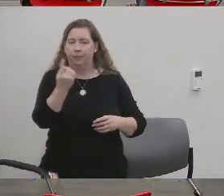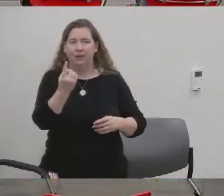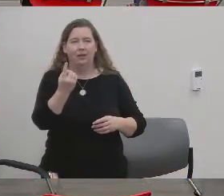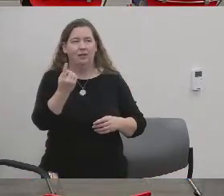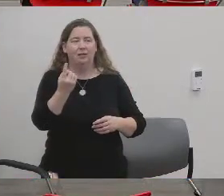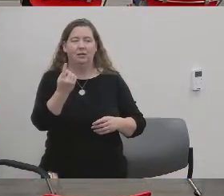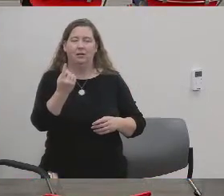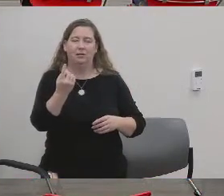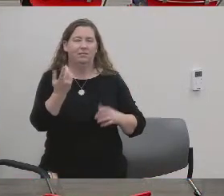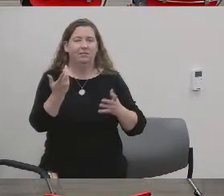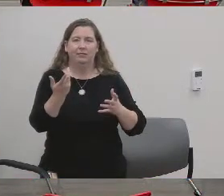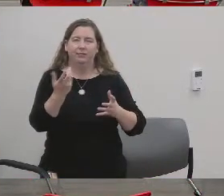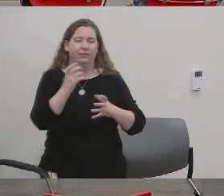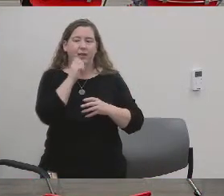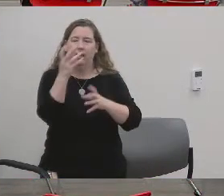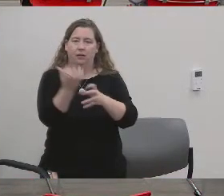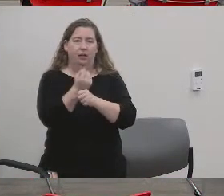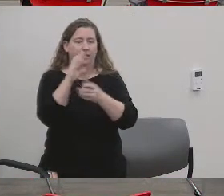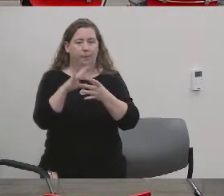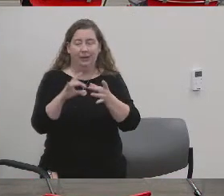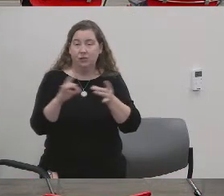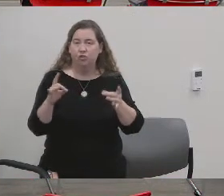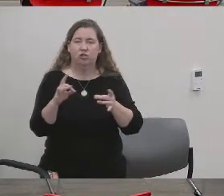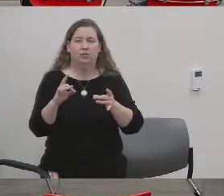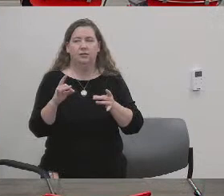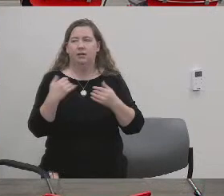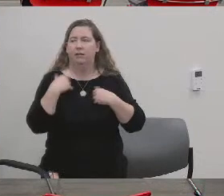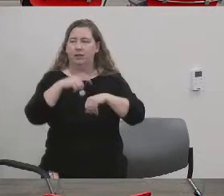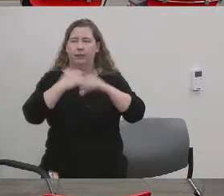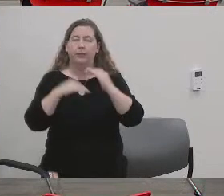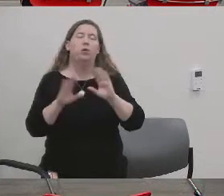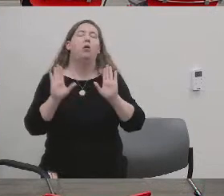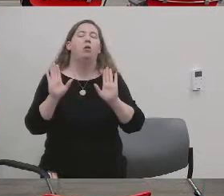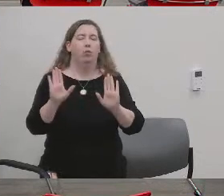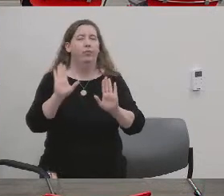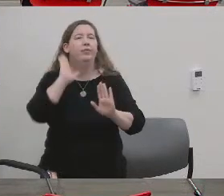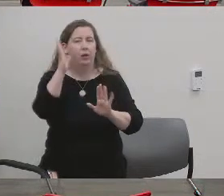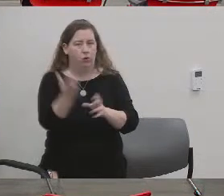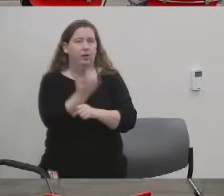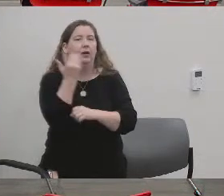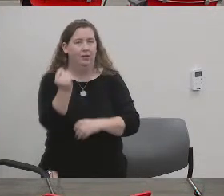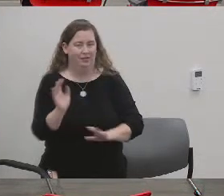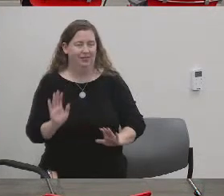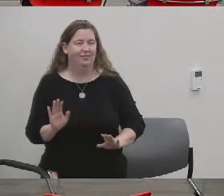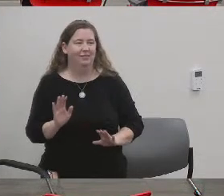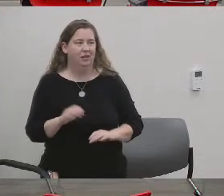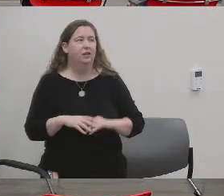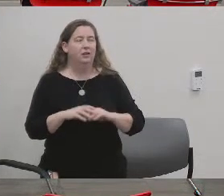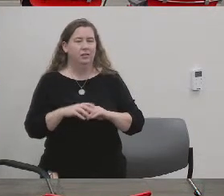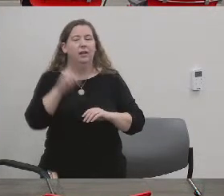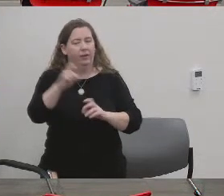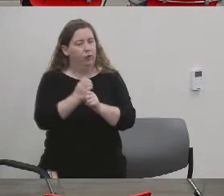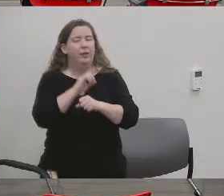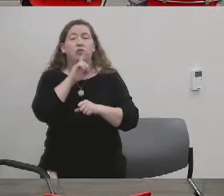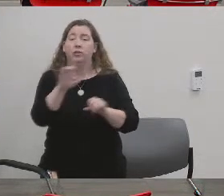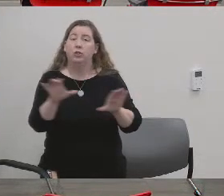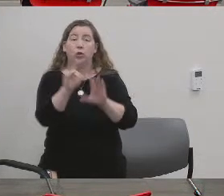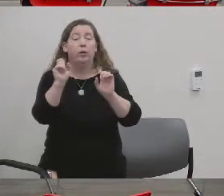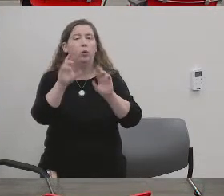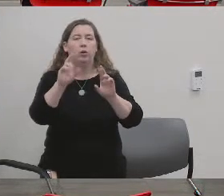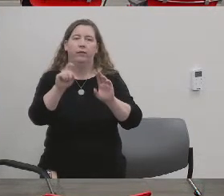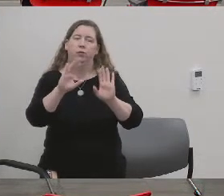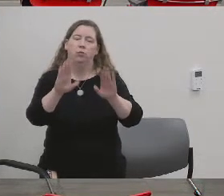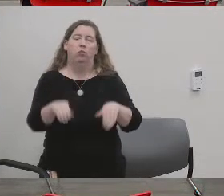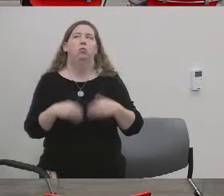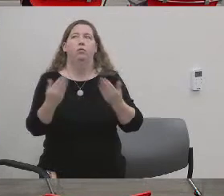the memo that they have to, you know. Oh, they'll get it. Do it. They'll get it. Make sure that they do it, because otherwise you're going to end up having to